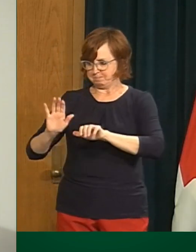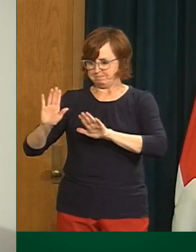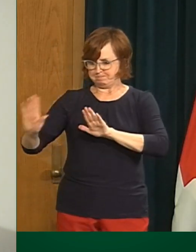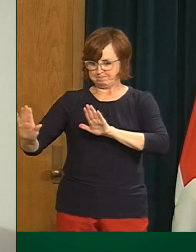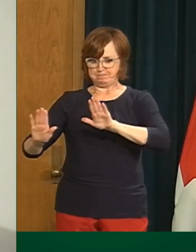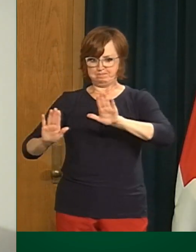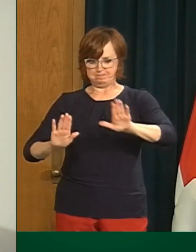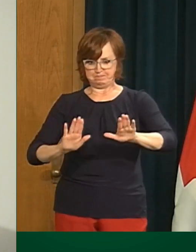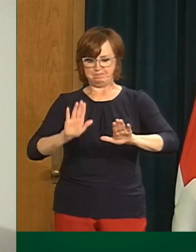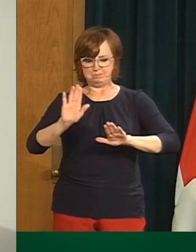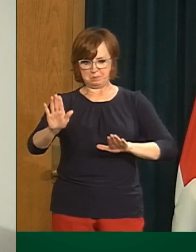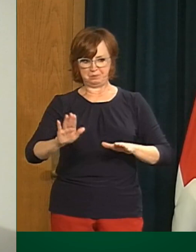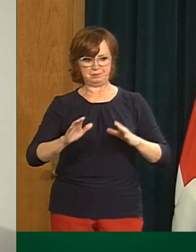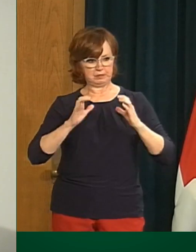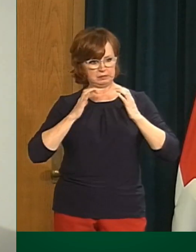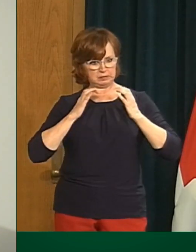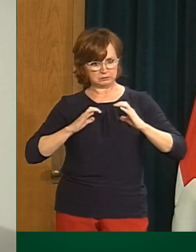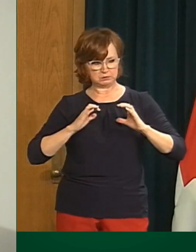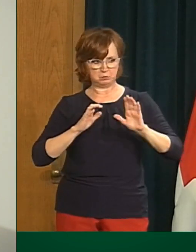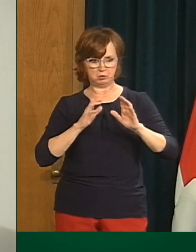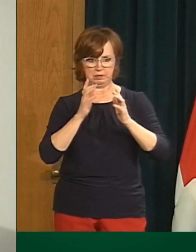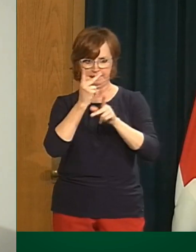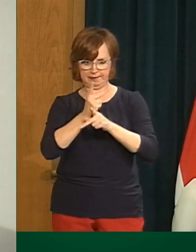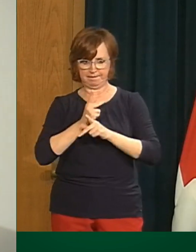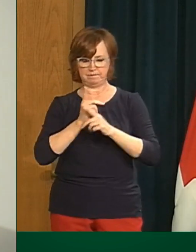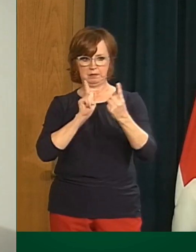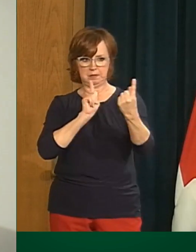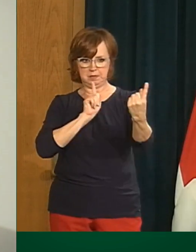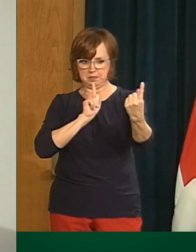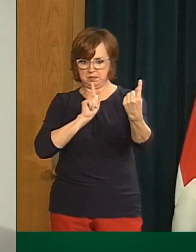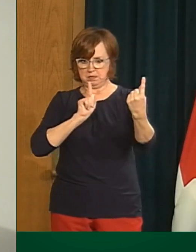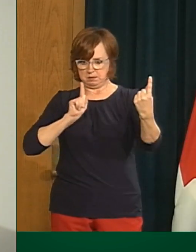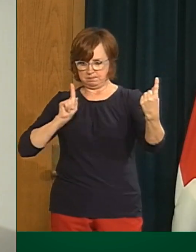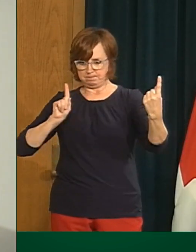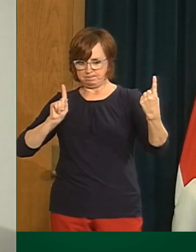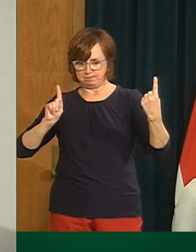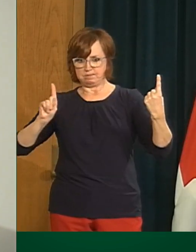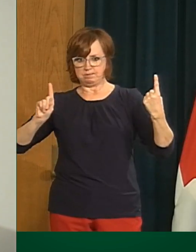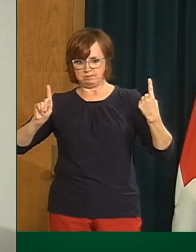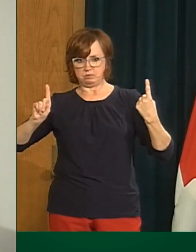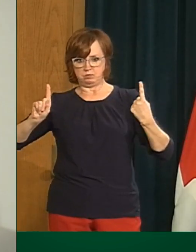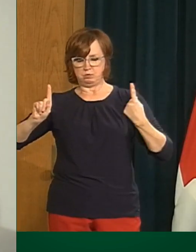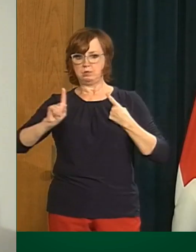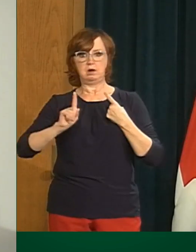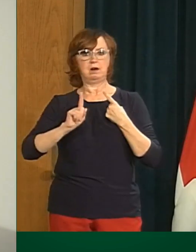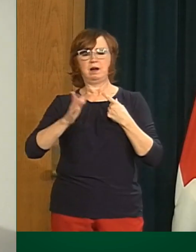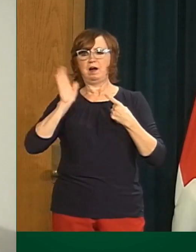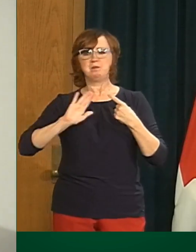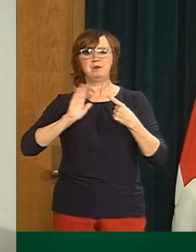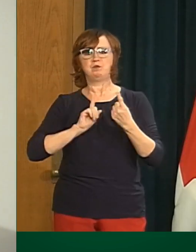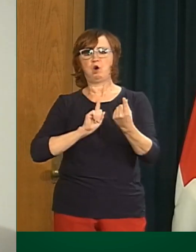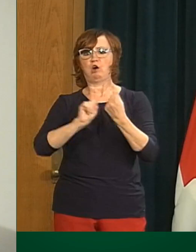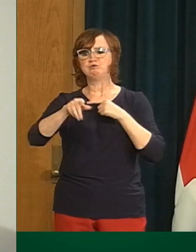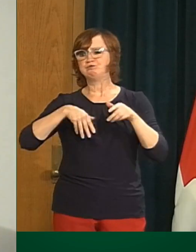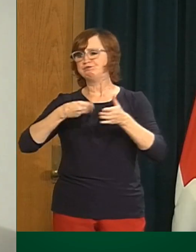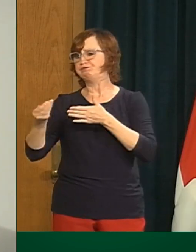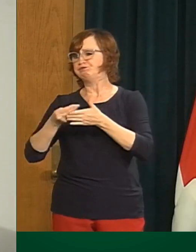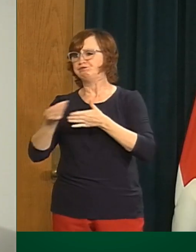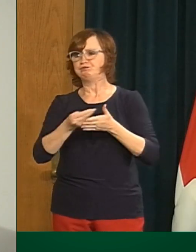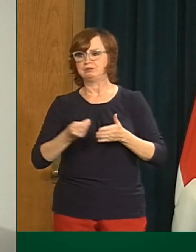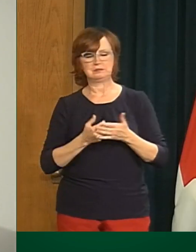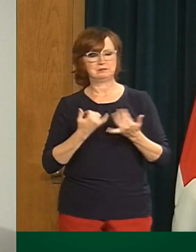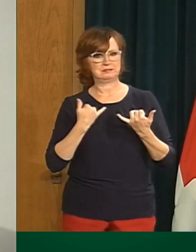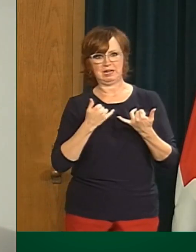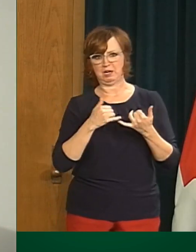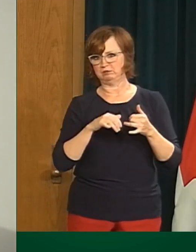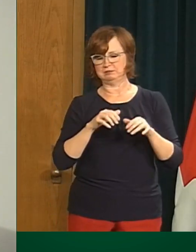and customers are also, for the most part, planning ahead and getting what they need and then coming back. And one would expect to see